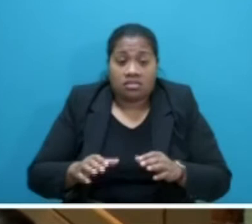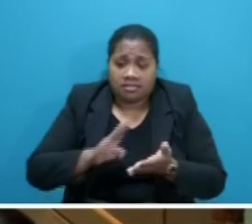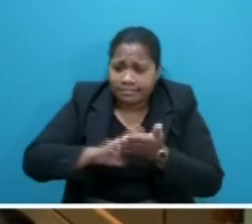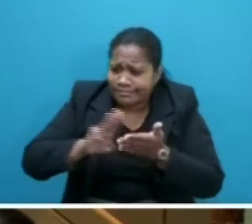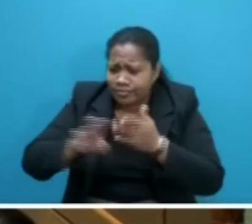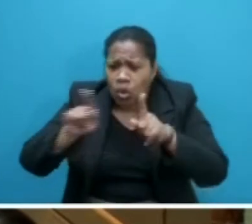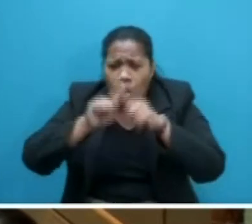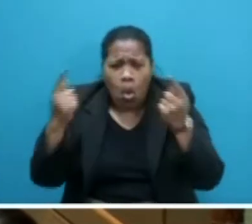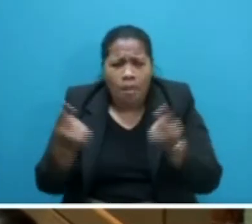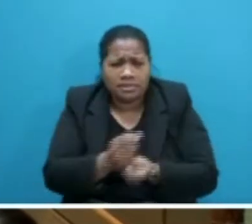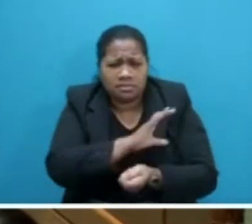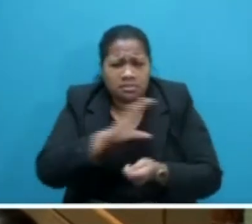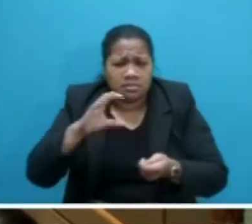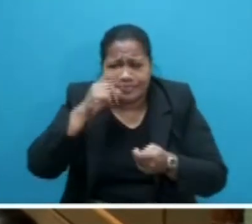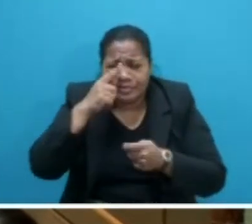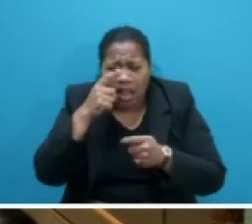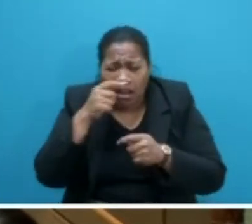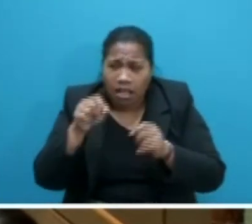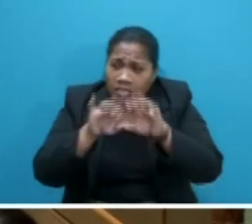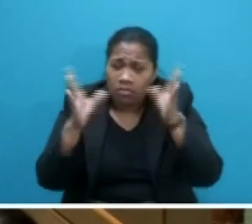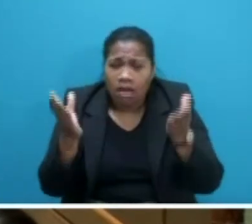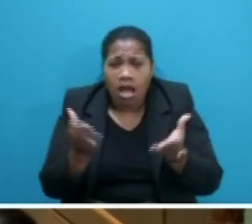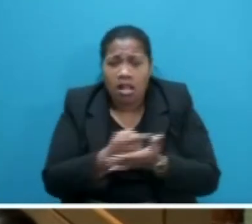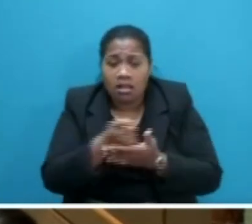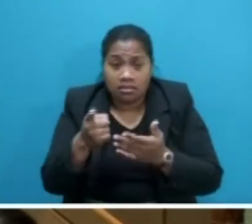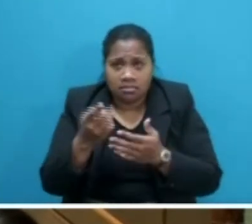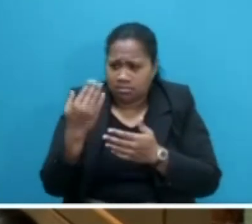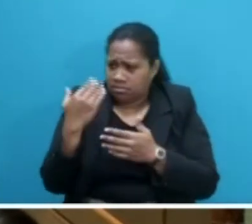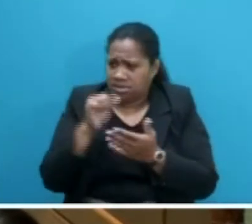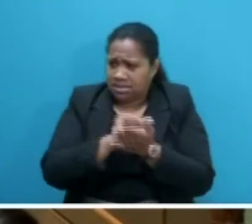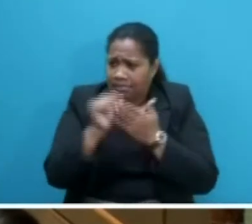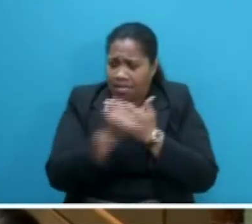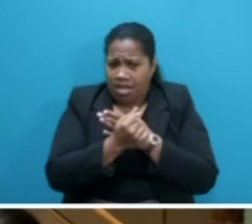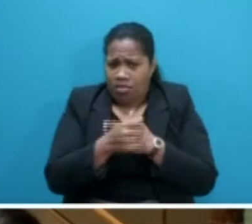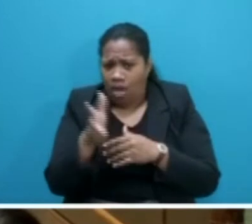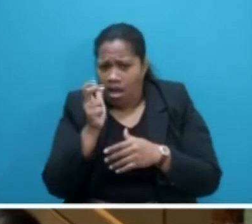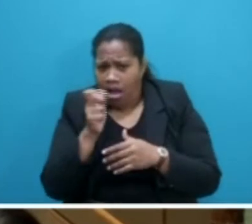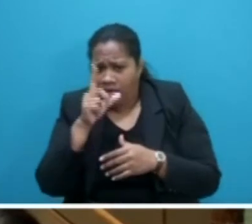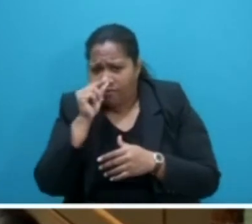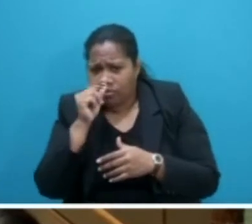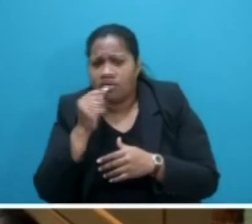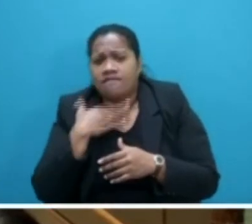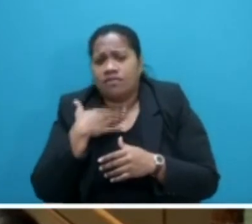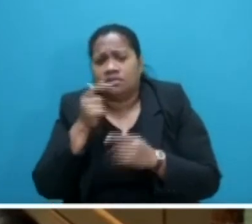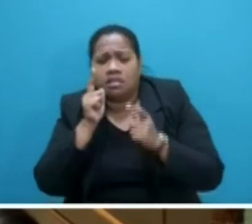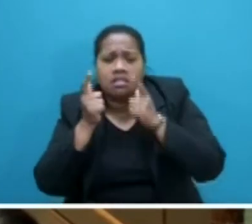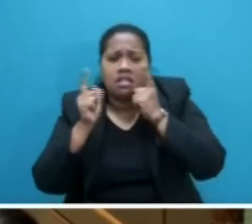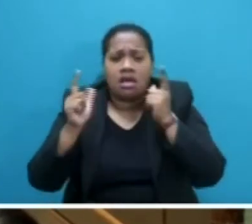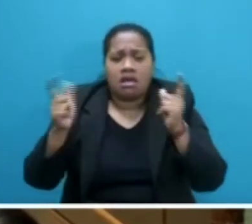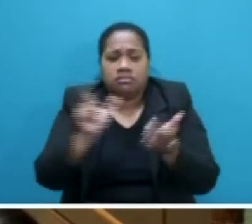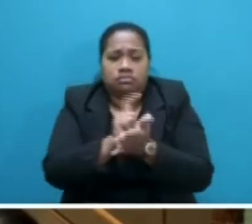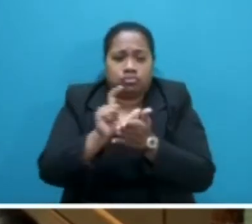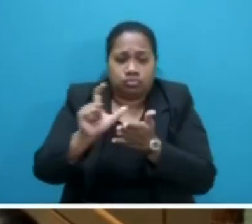took the streets in the climate strike this past September, Fijian voices rang loud and clear. And I'm proud to